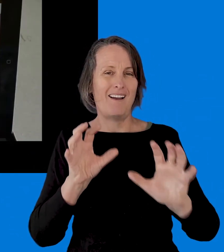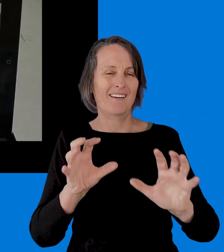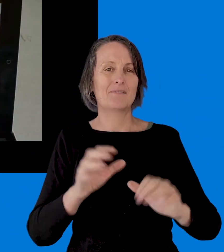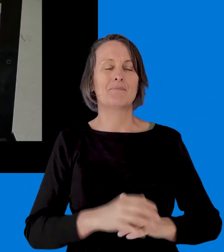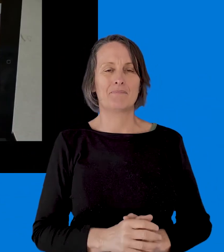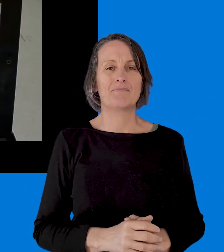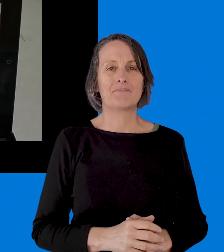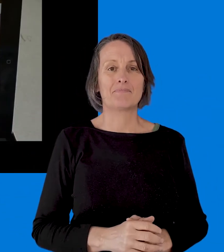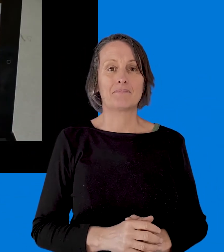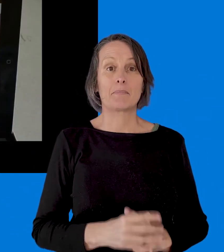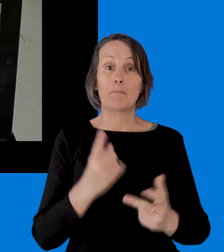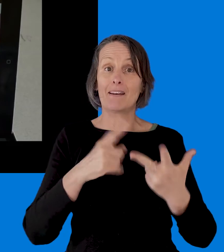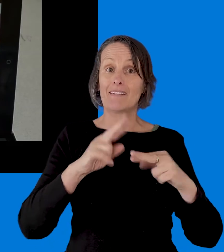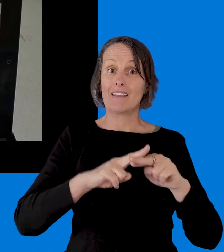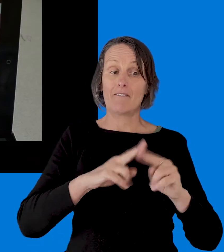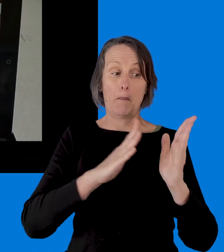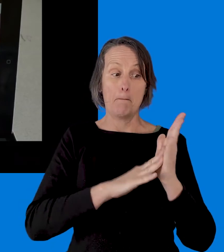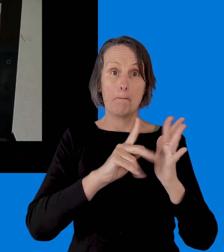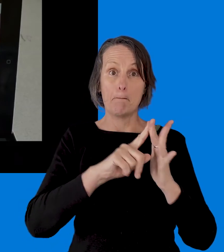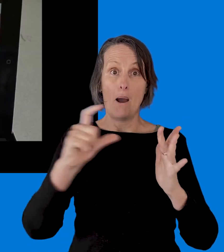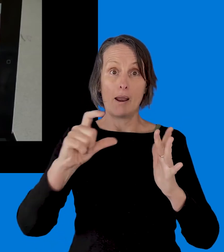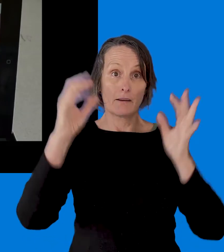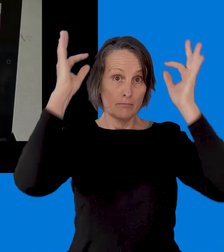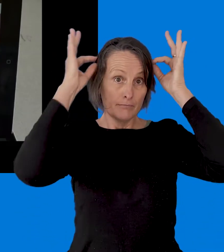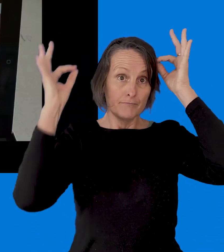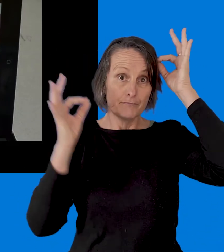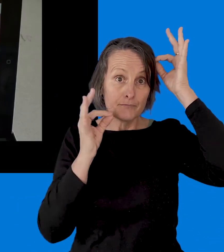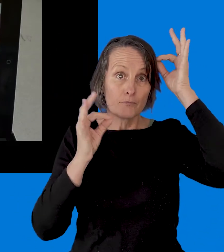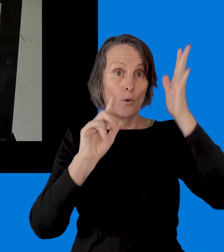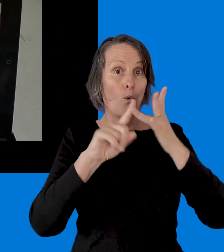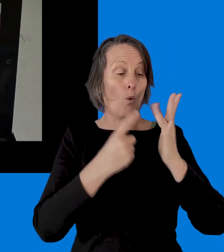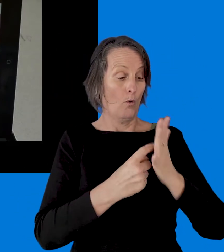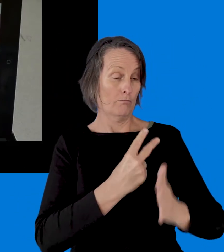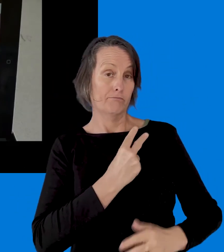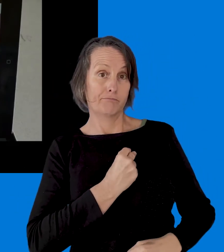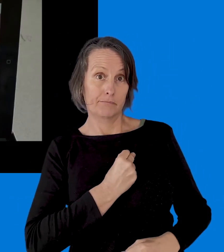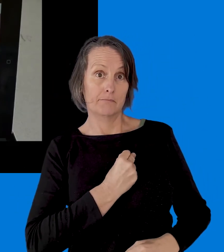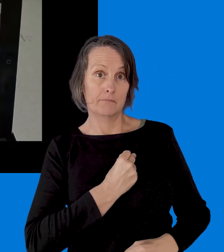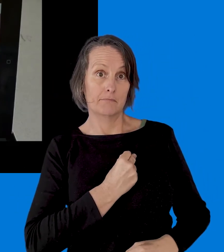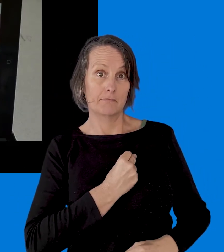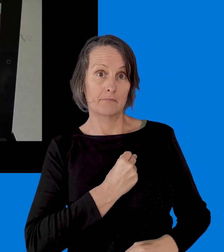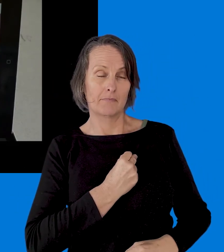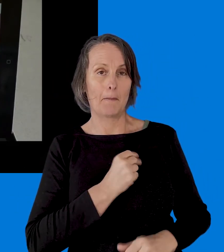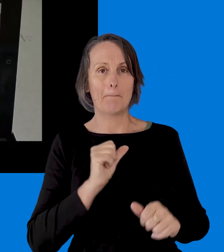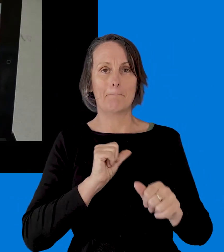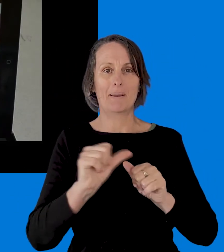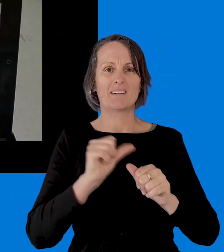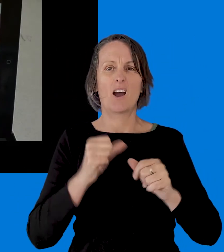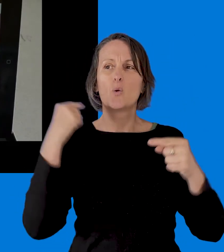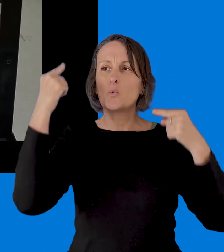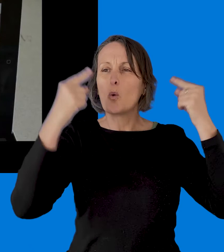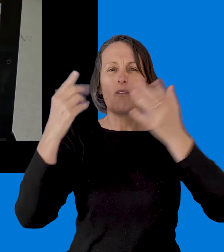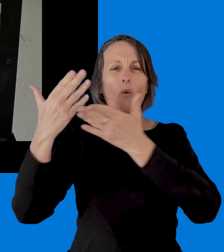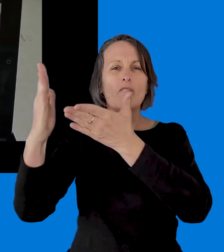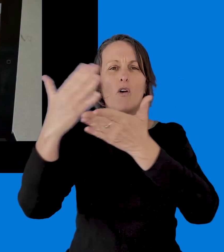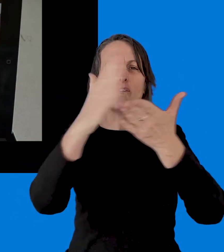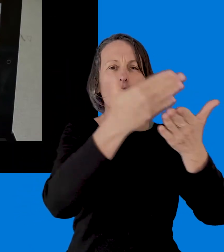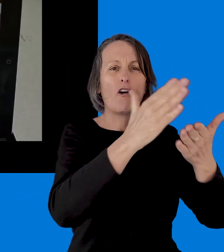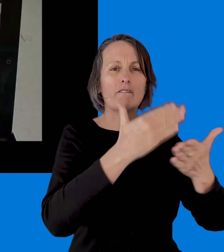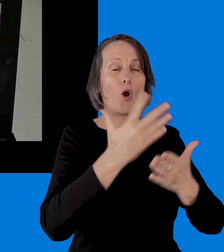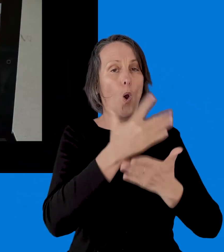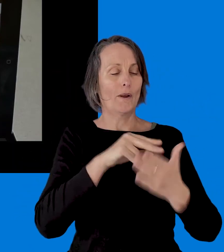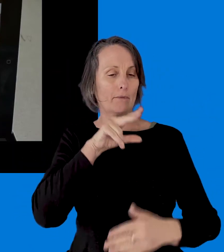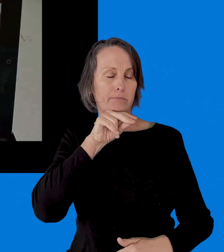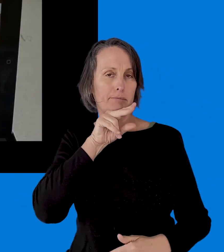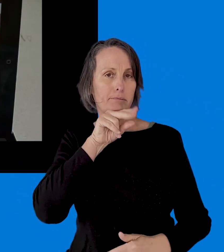random stuff that will show up in the transcripts. If you wear a mic, especially one that's somewhat directional, it filters out all of that